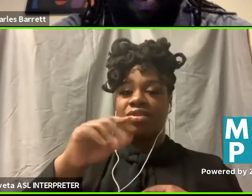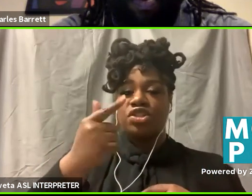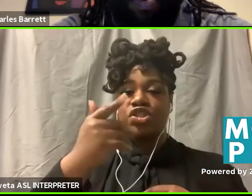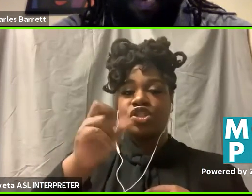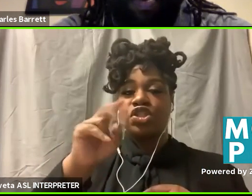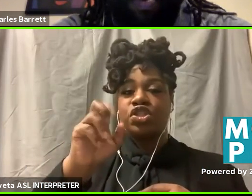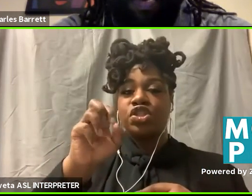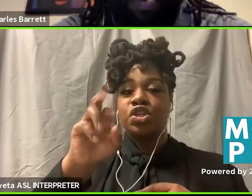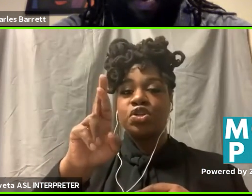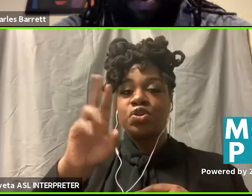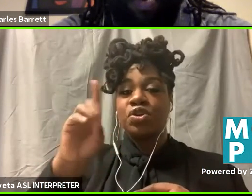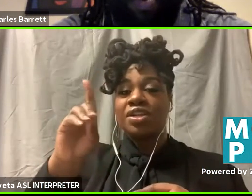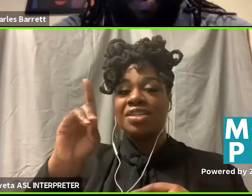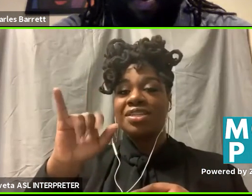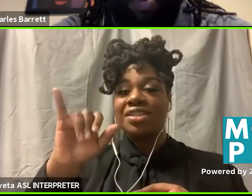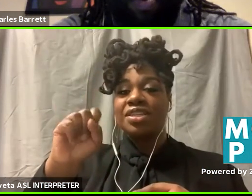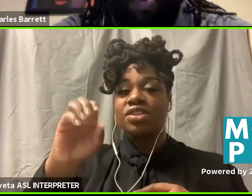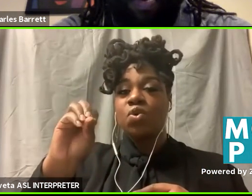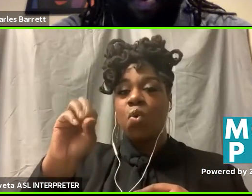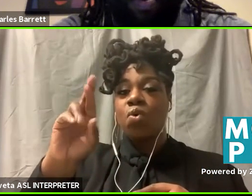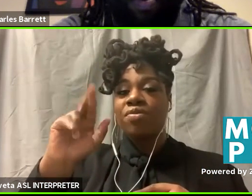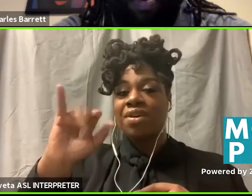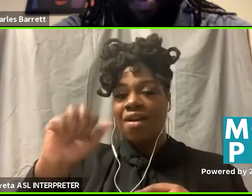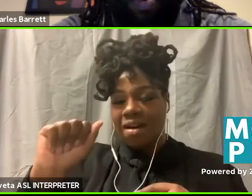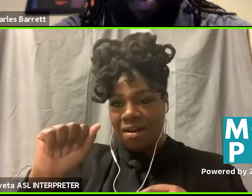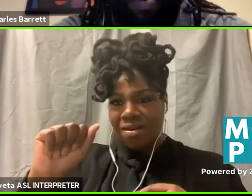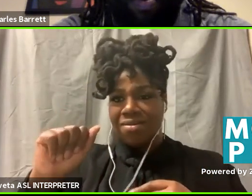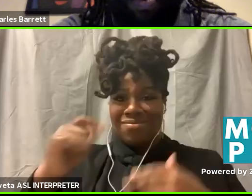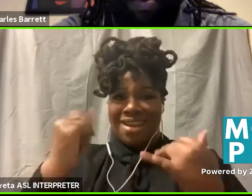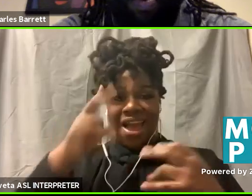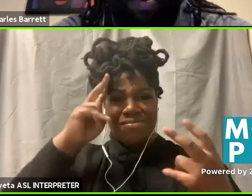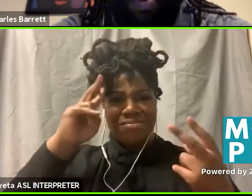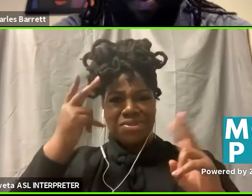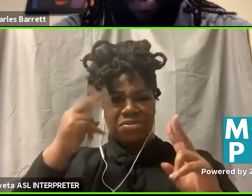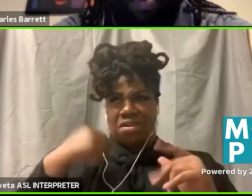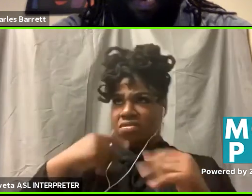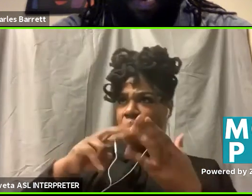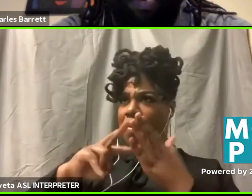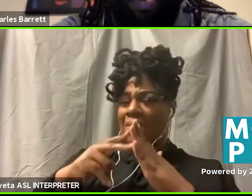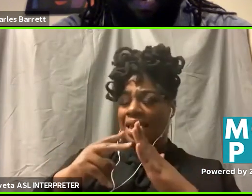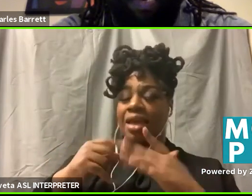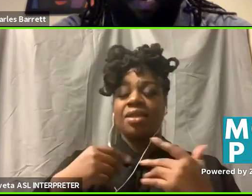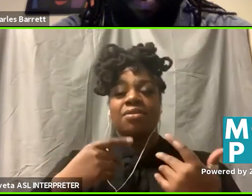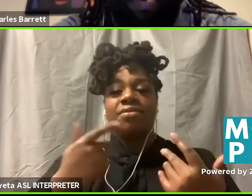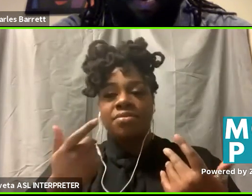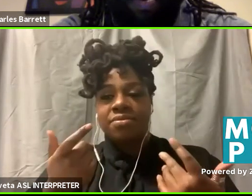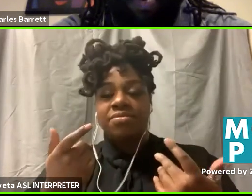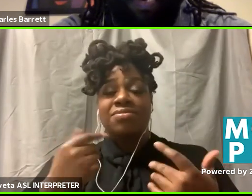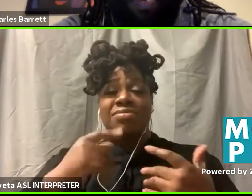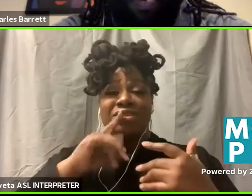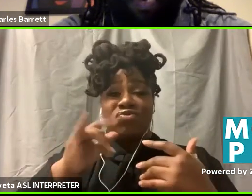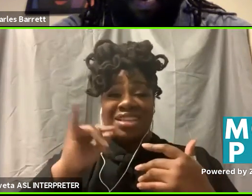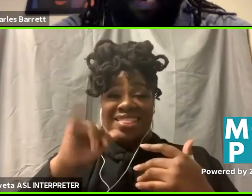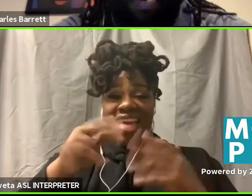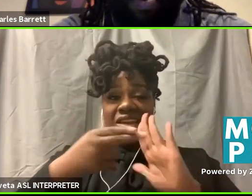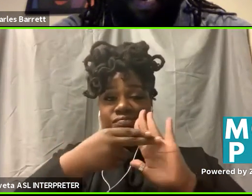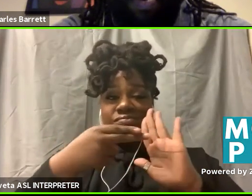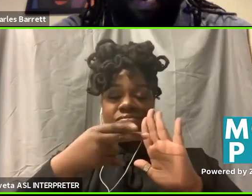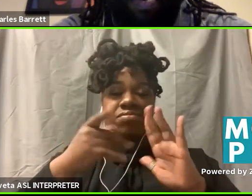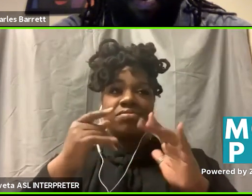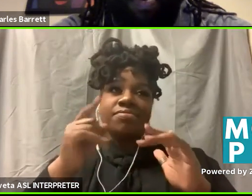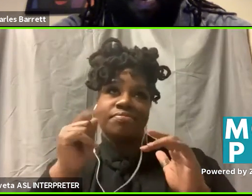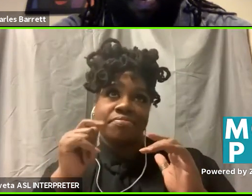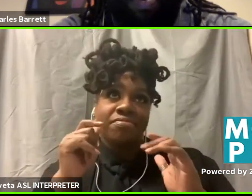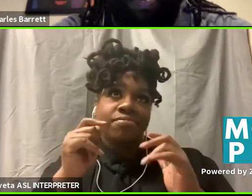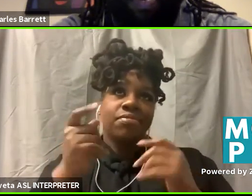oftentimes misunderstood and quite frankly is imperfect. You know, it's an improvement over what was there before. Before it was,